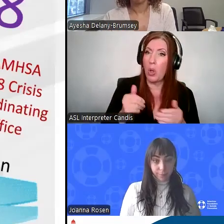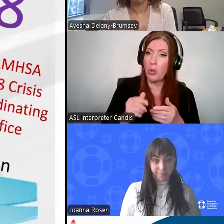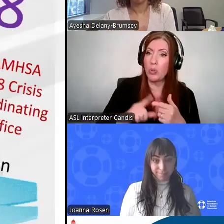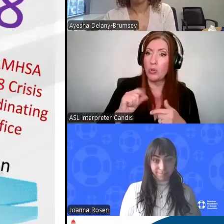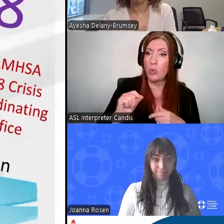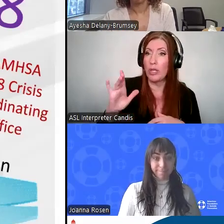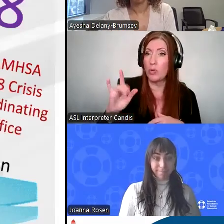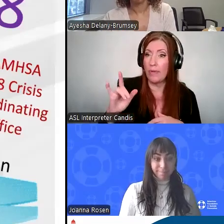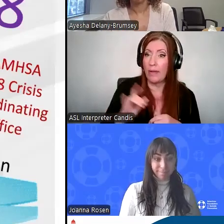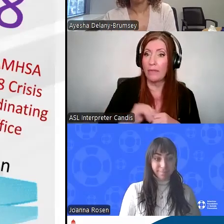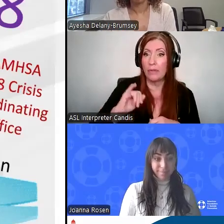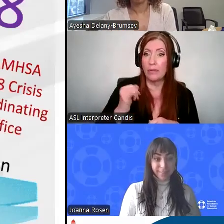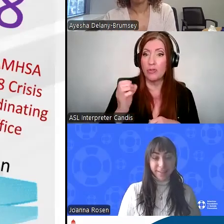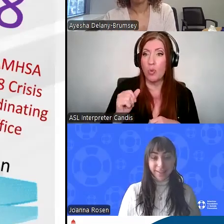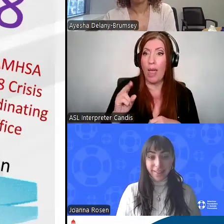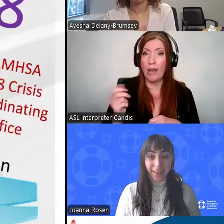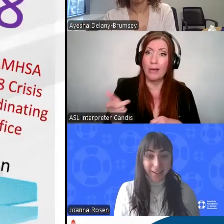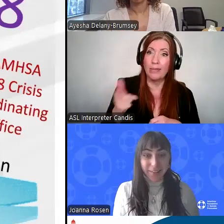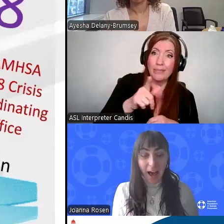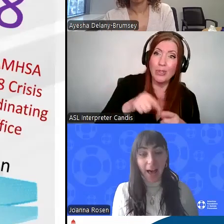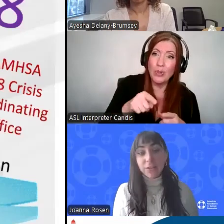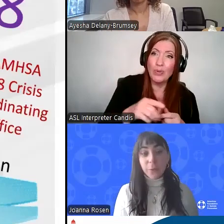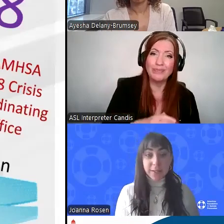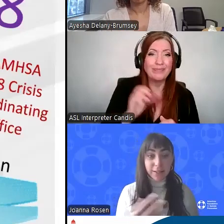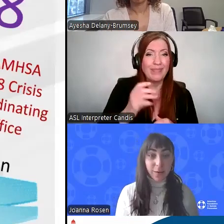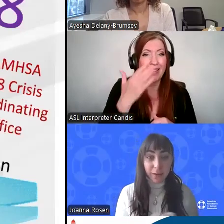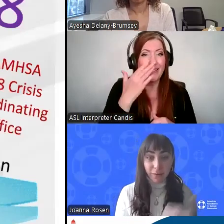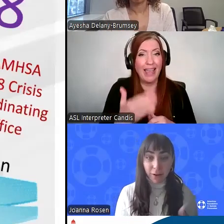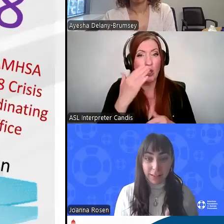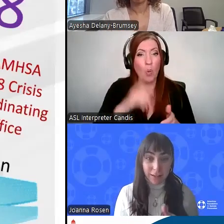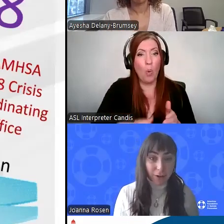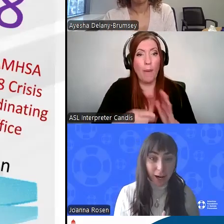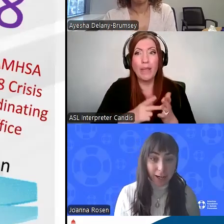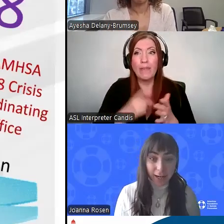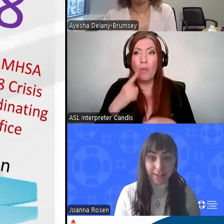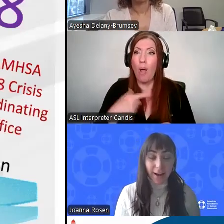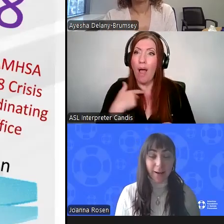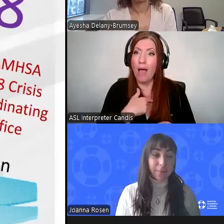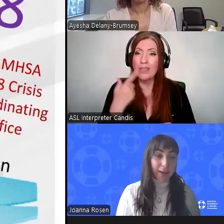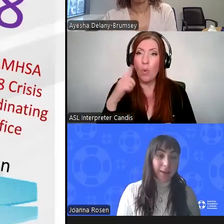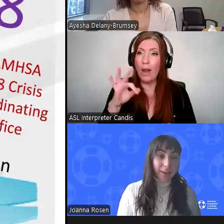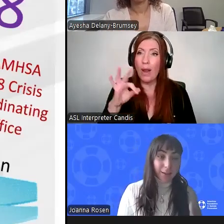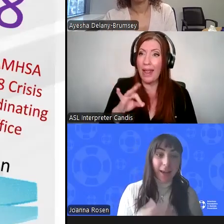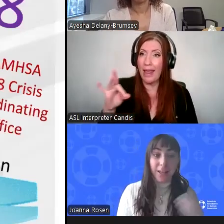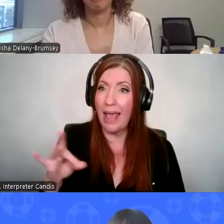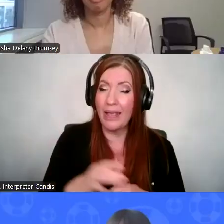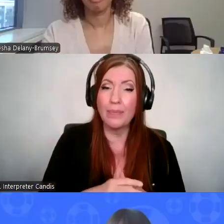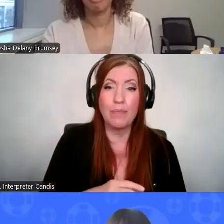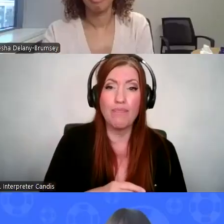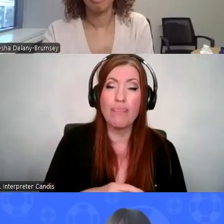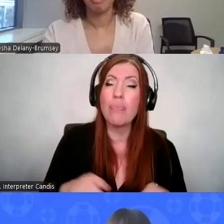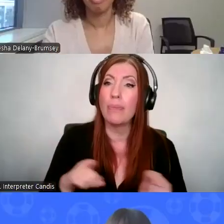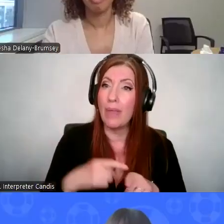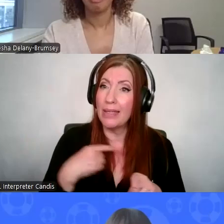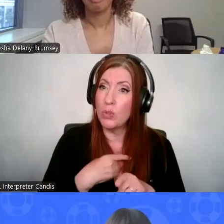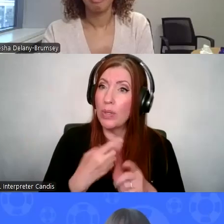2025. Joanna, I'll flip it back to you. Thank you. Yeah. And so what does this all mean for us and for 988? As we sort of head